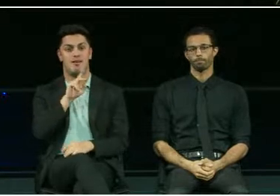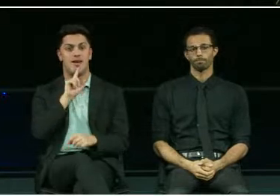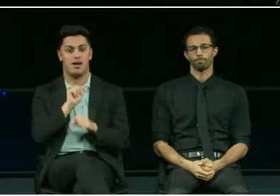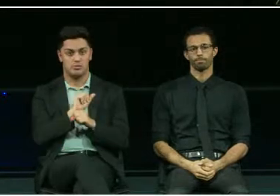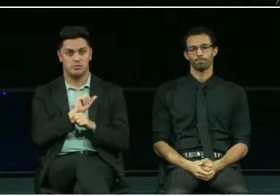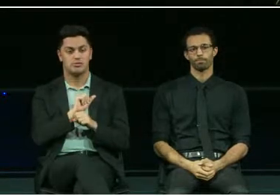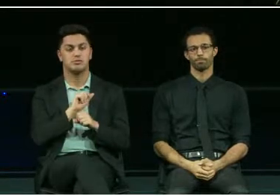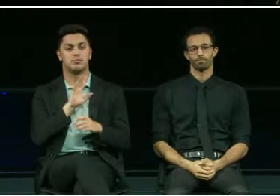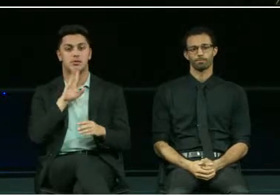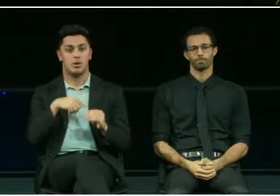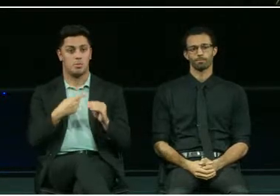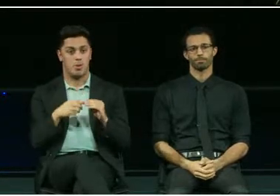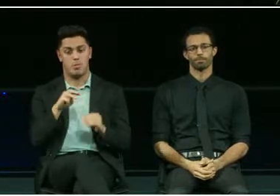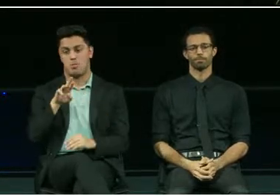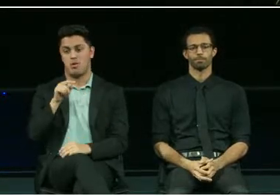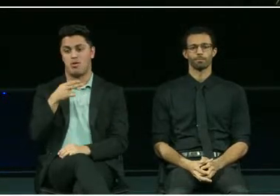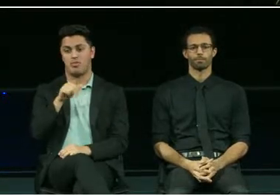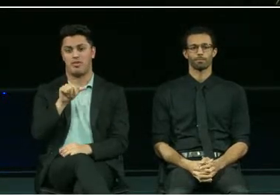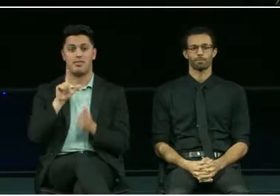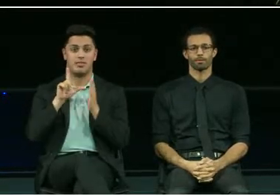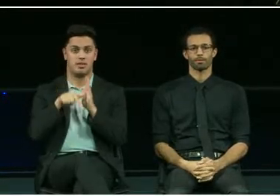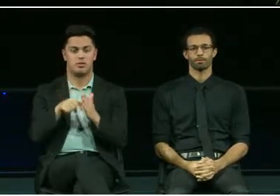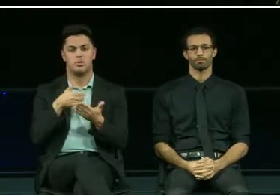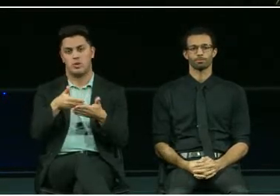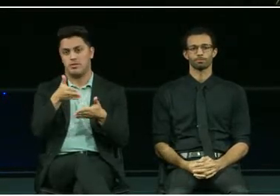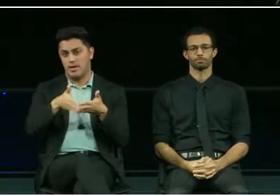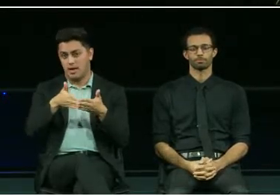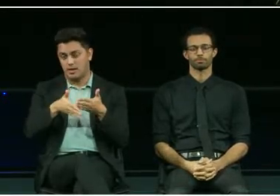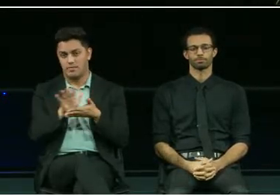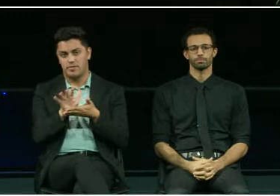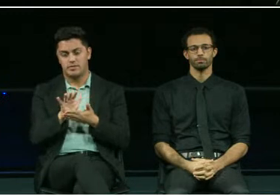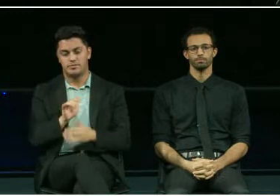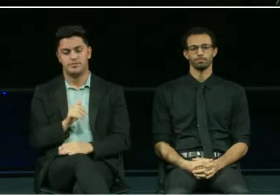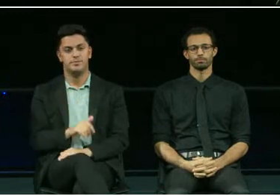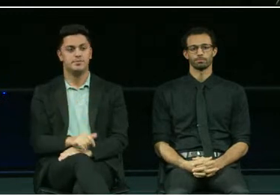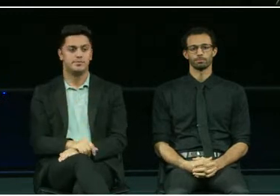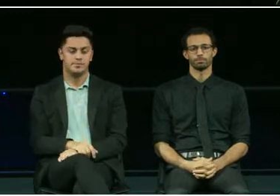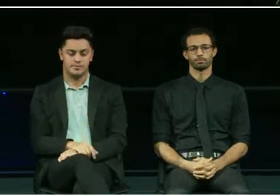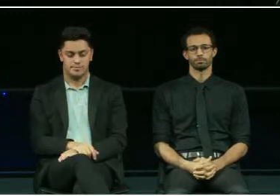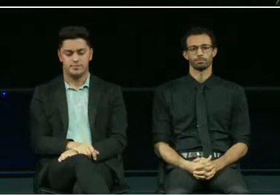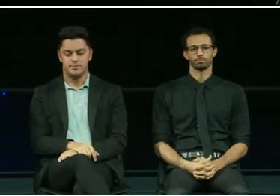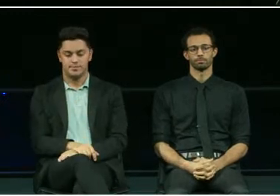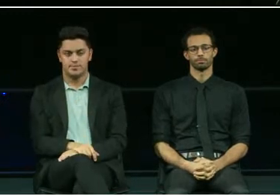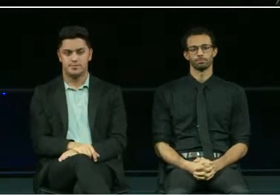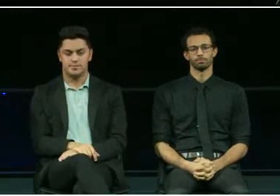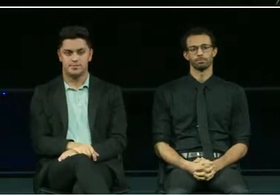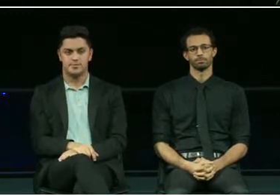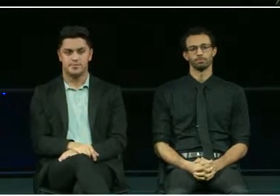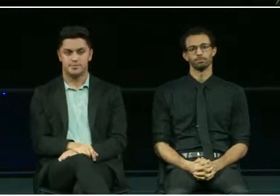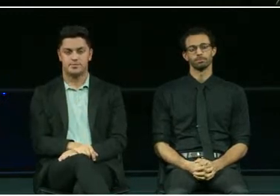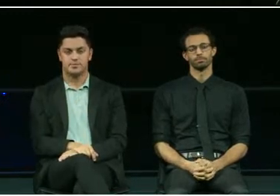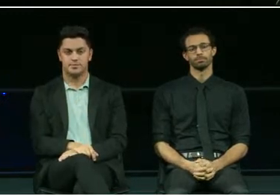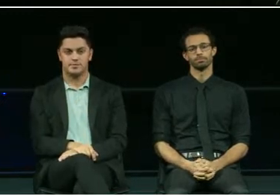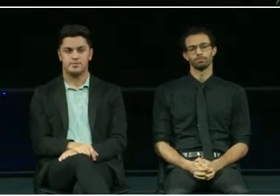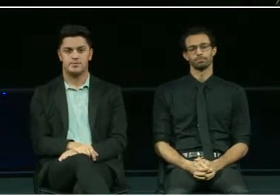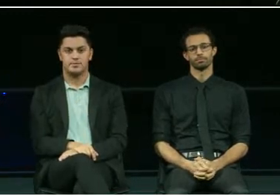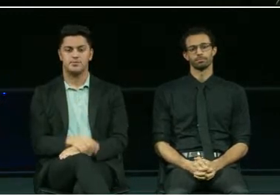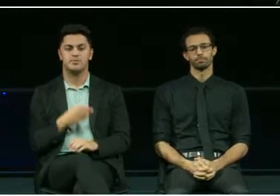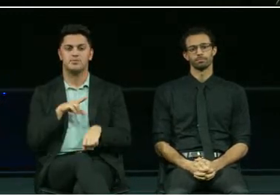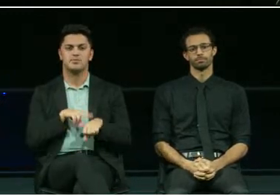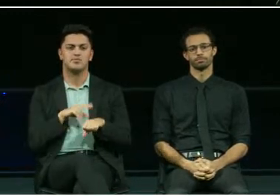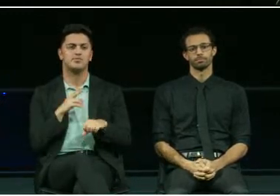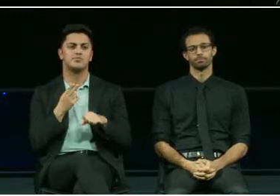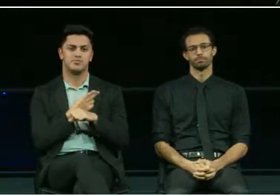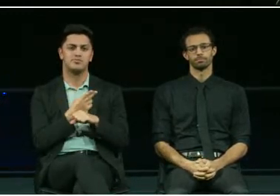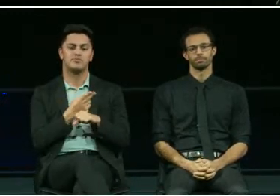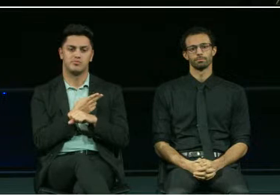Martha later on, you know, towards the end of the film. And it's the you use, of course, archival